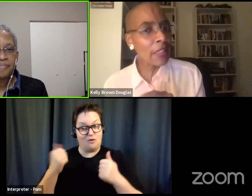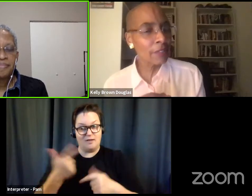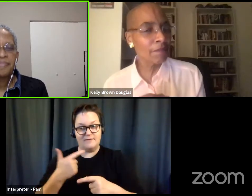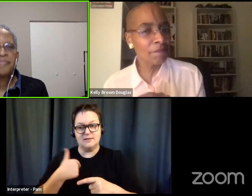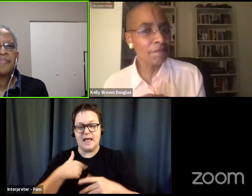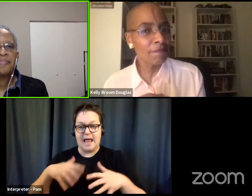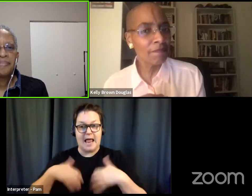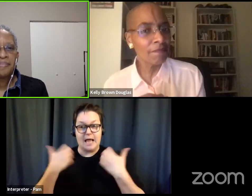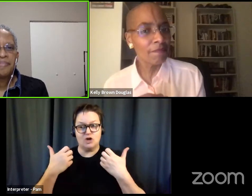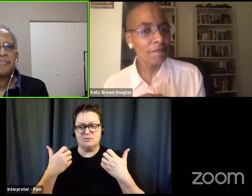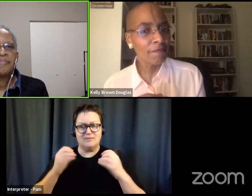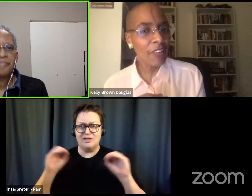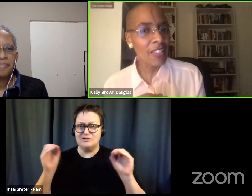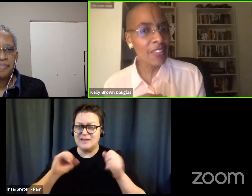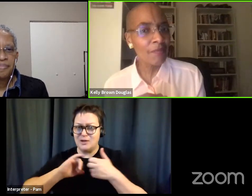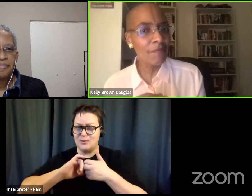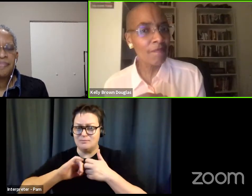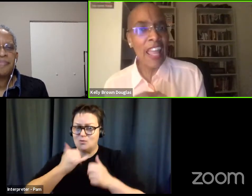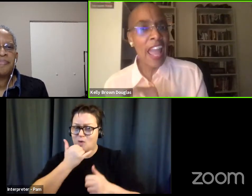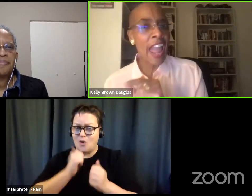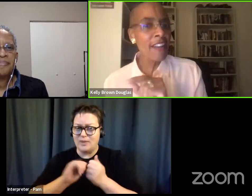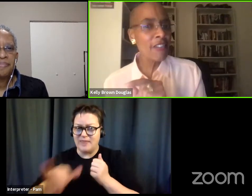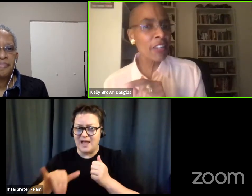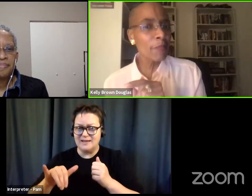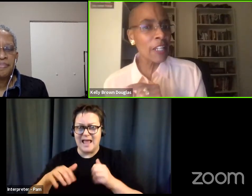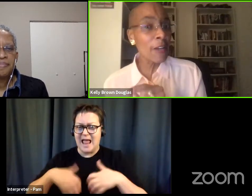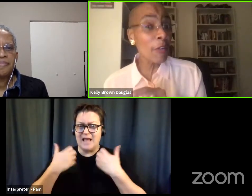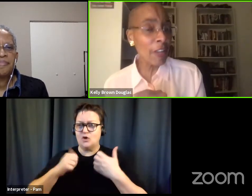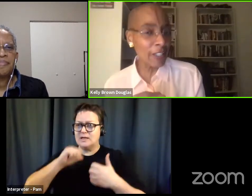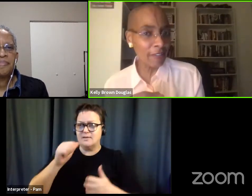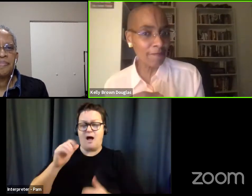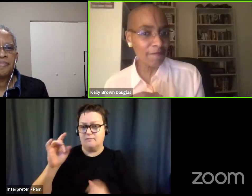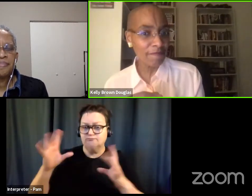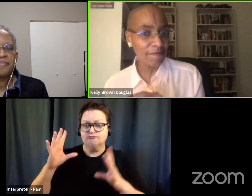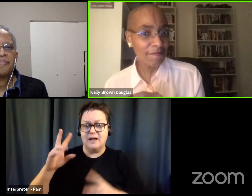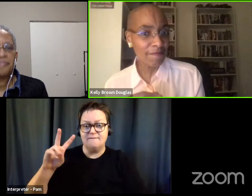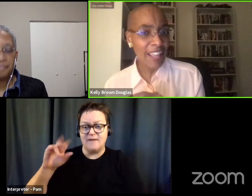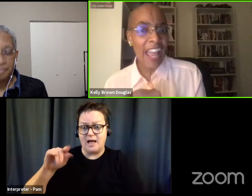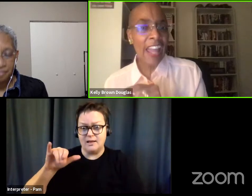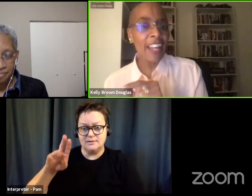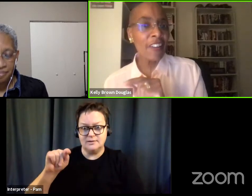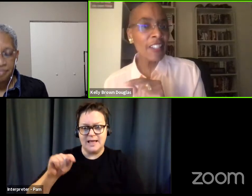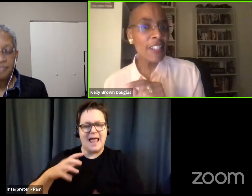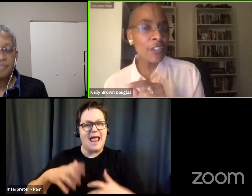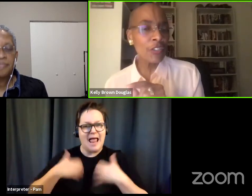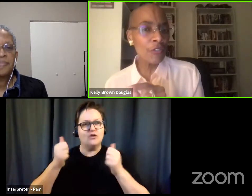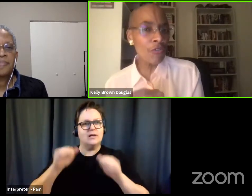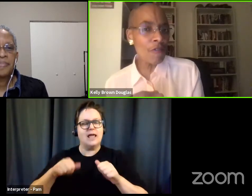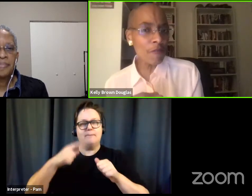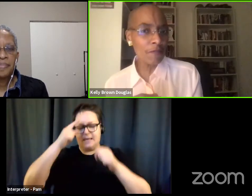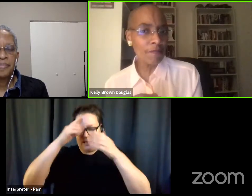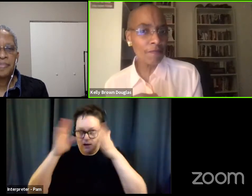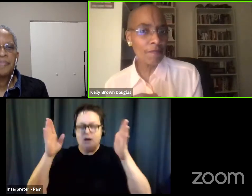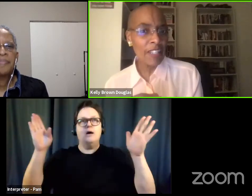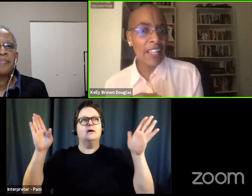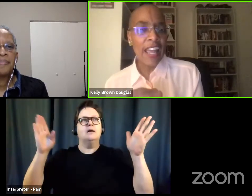not violent, right? Anger can be liberating. Anger leads us to the truth.